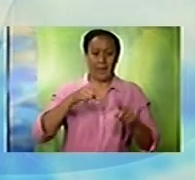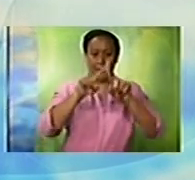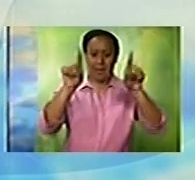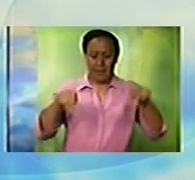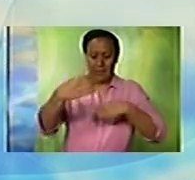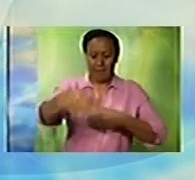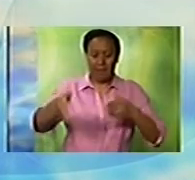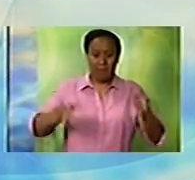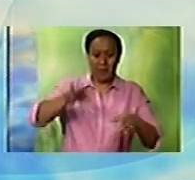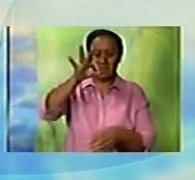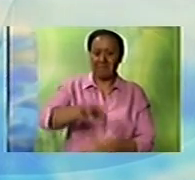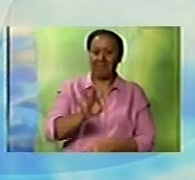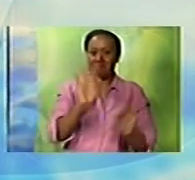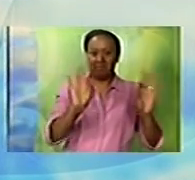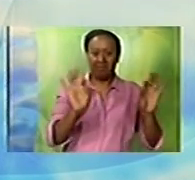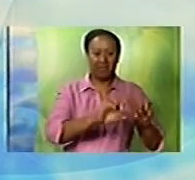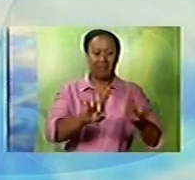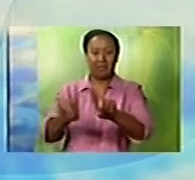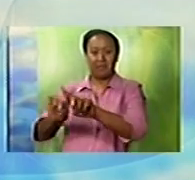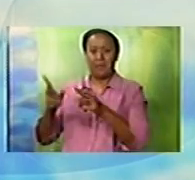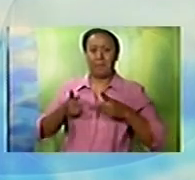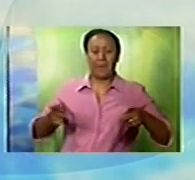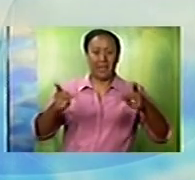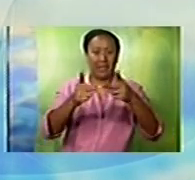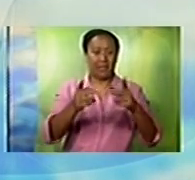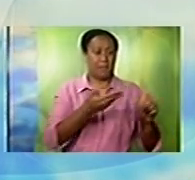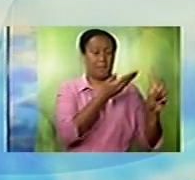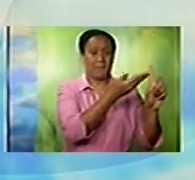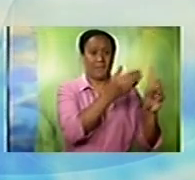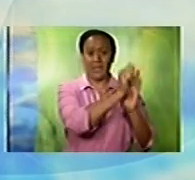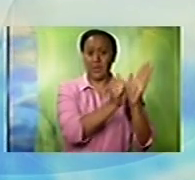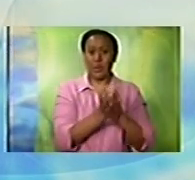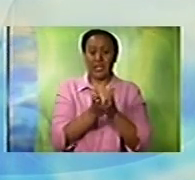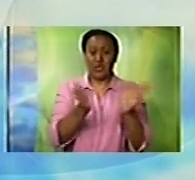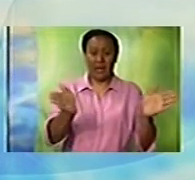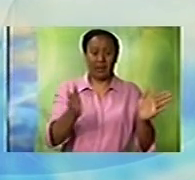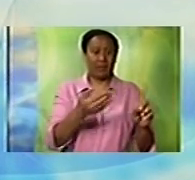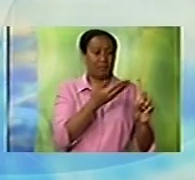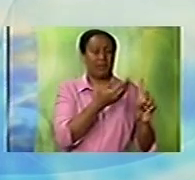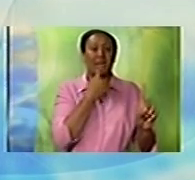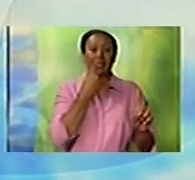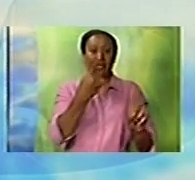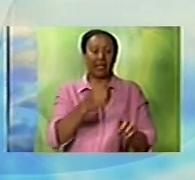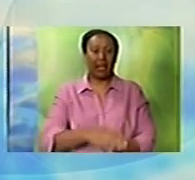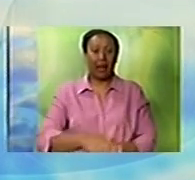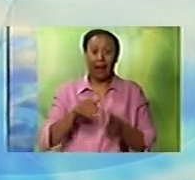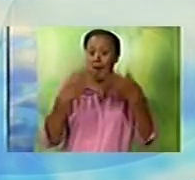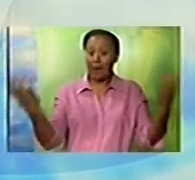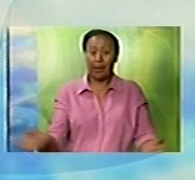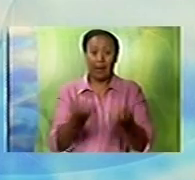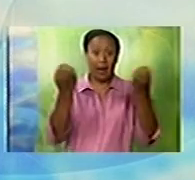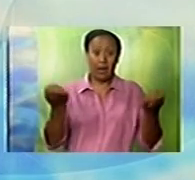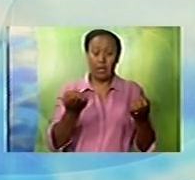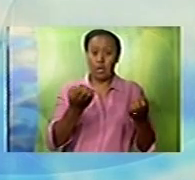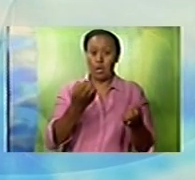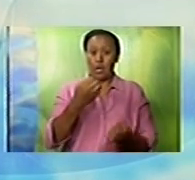ballot boxes in some of the counting centres. The Attorney General and Minister for Elections, Ayaz Said Qayyum, has emphasised that this